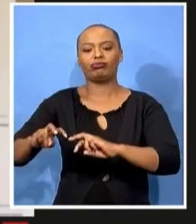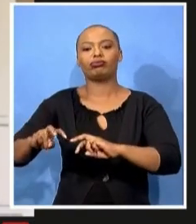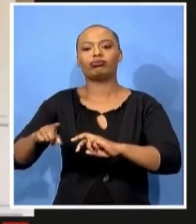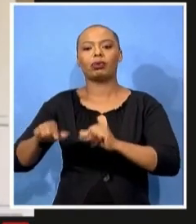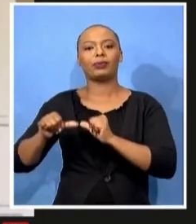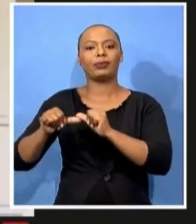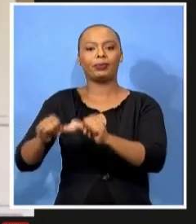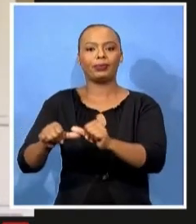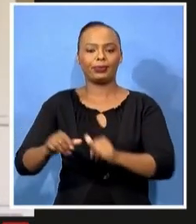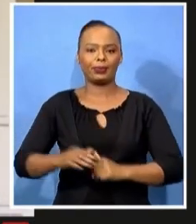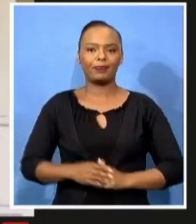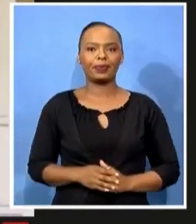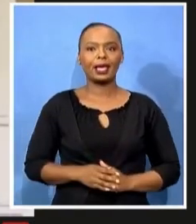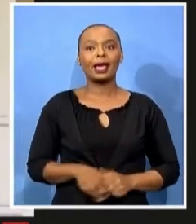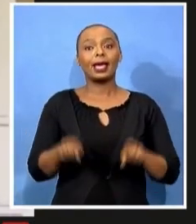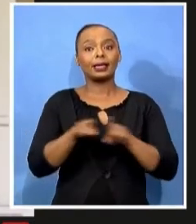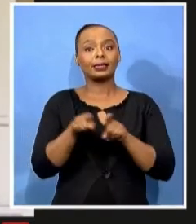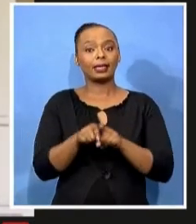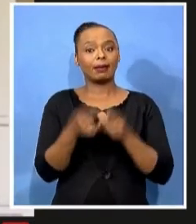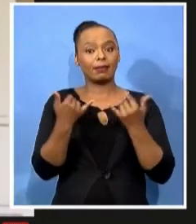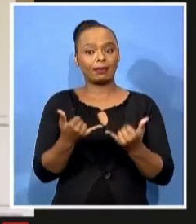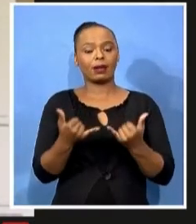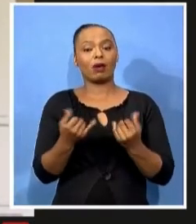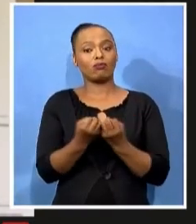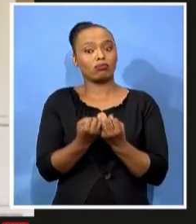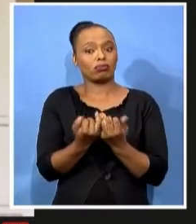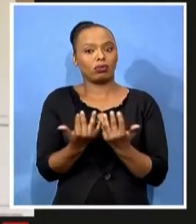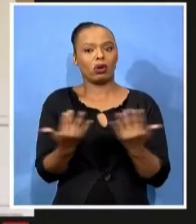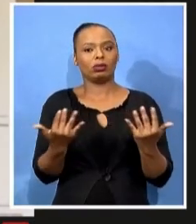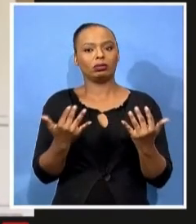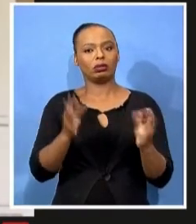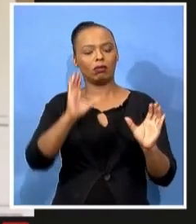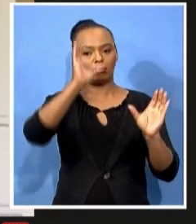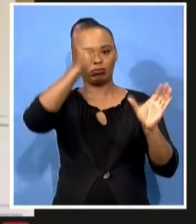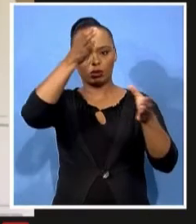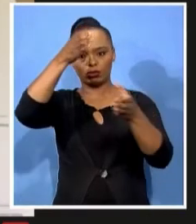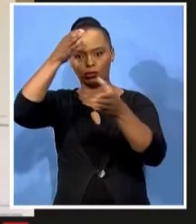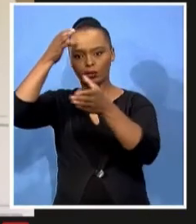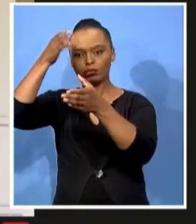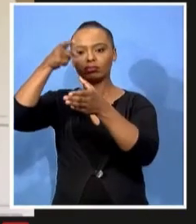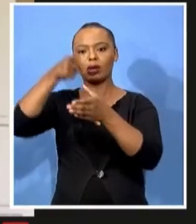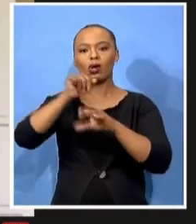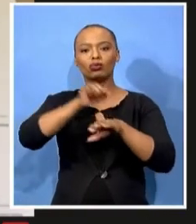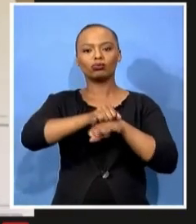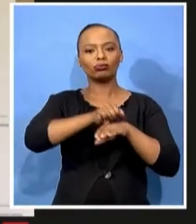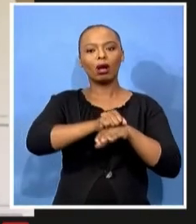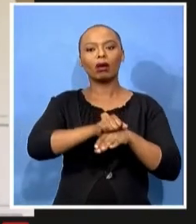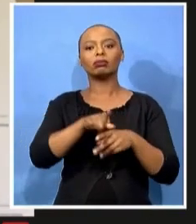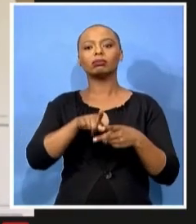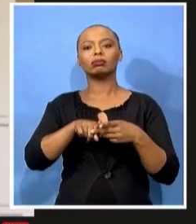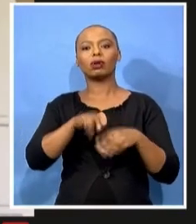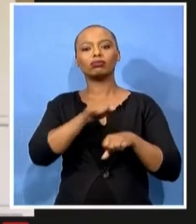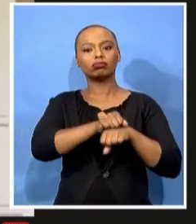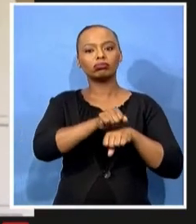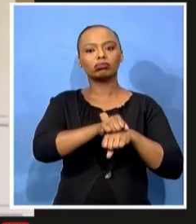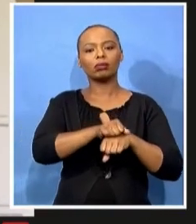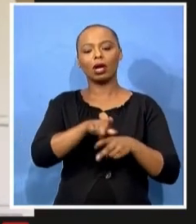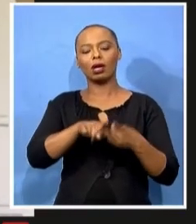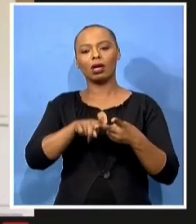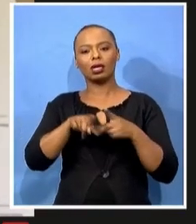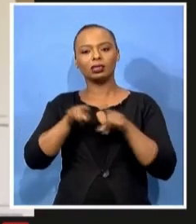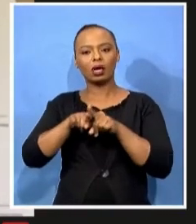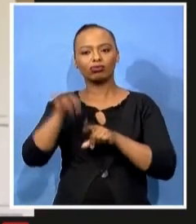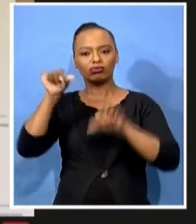of experts in genomics that are doing work as a consortium across the country to deal with